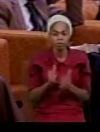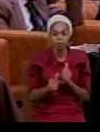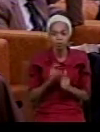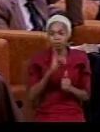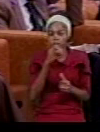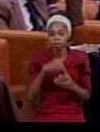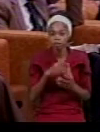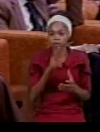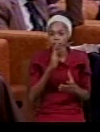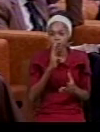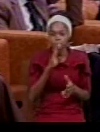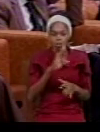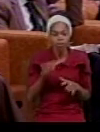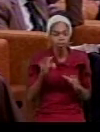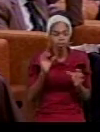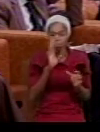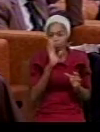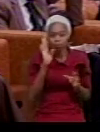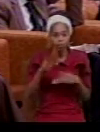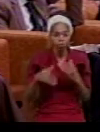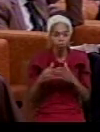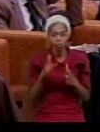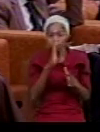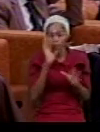be an abomination unto you.